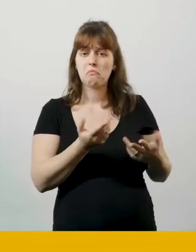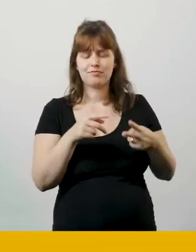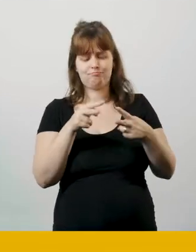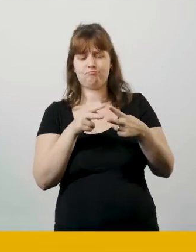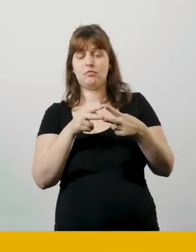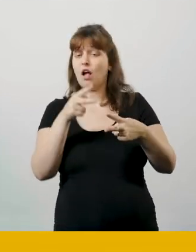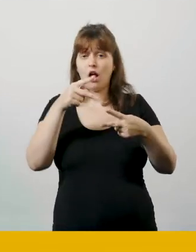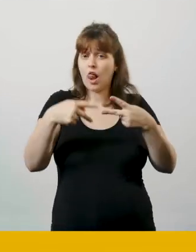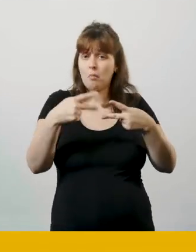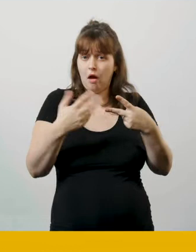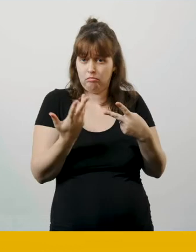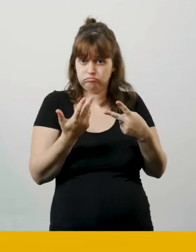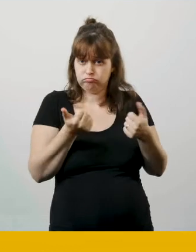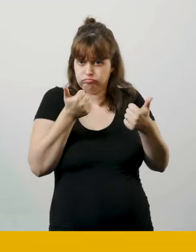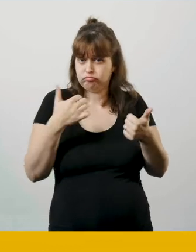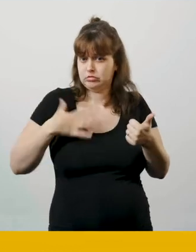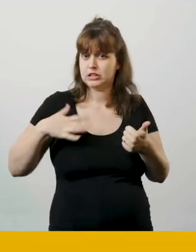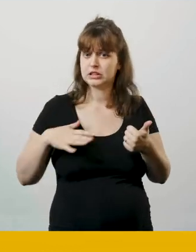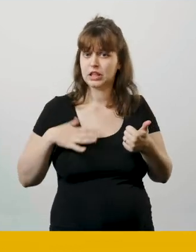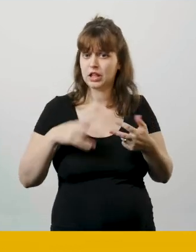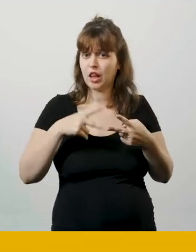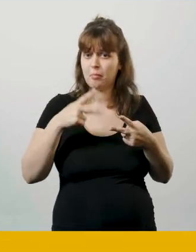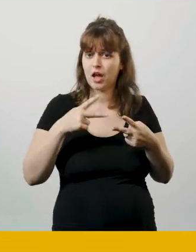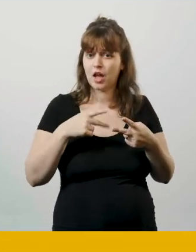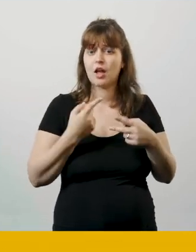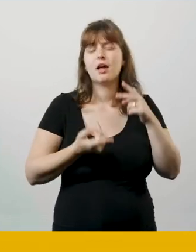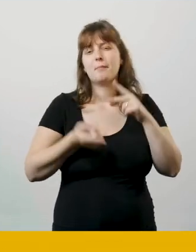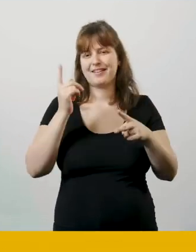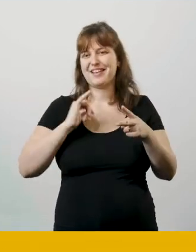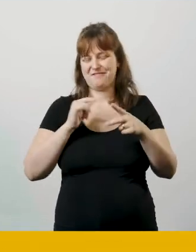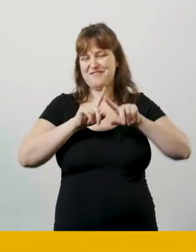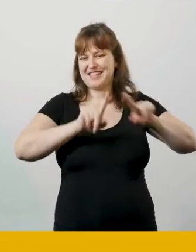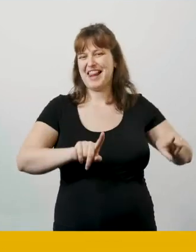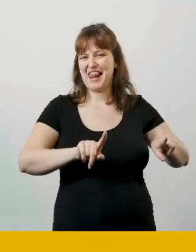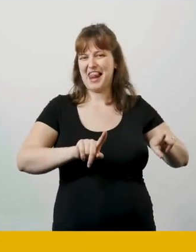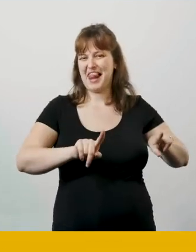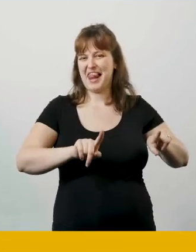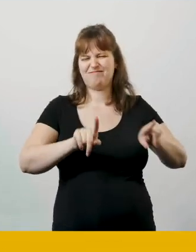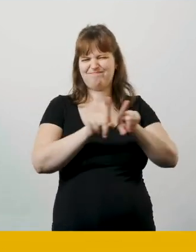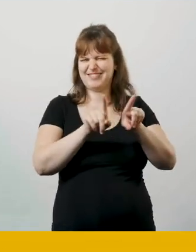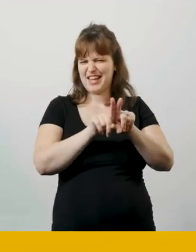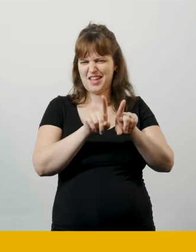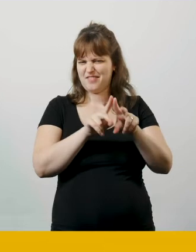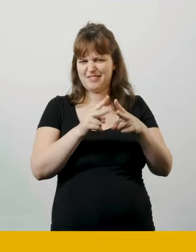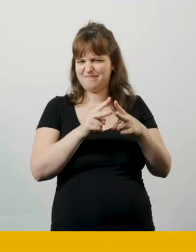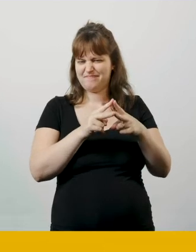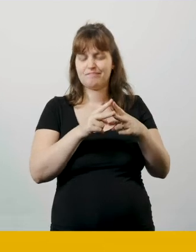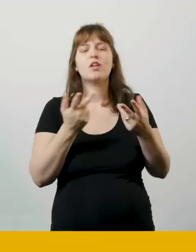Both are absolutely interesting, but they are not the same. So, for